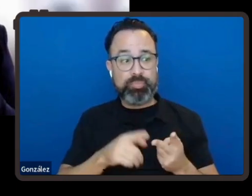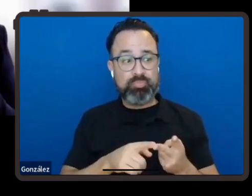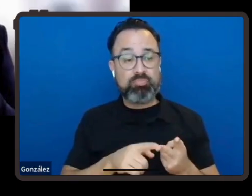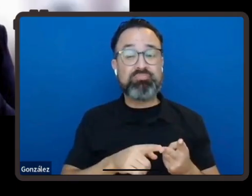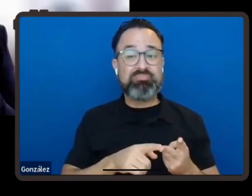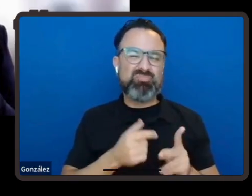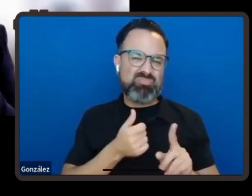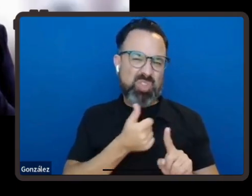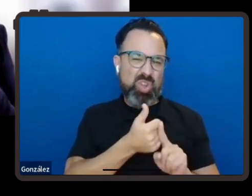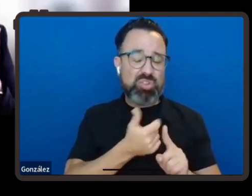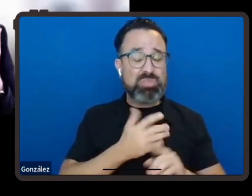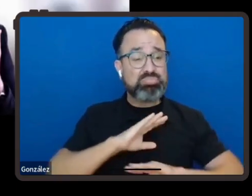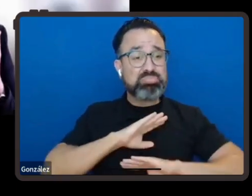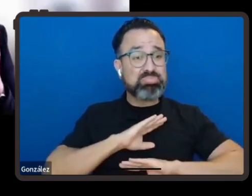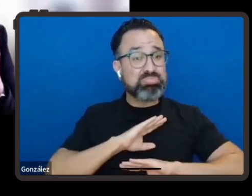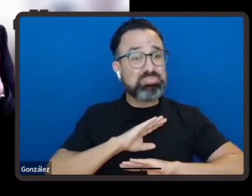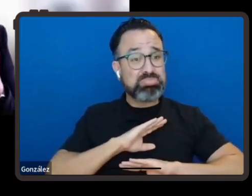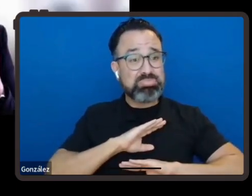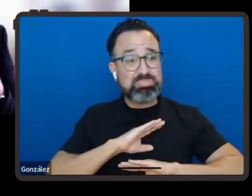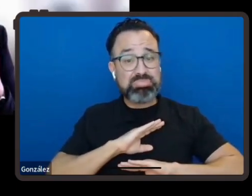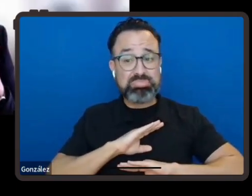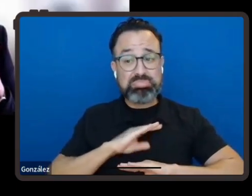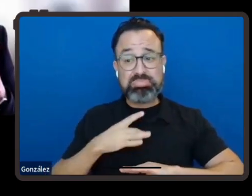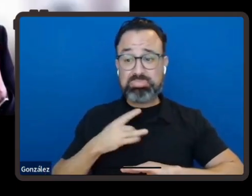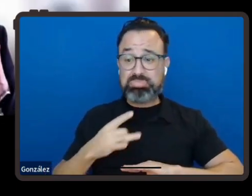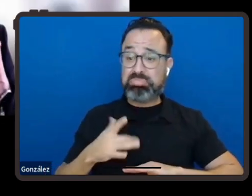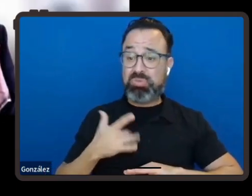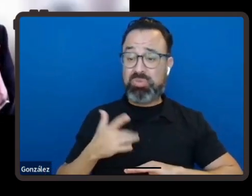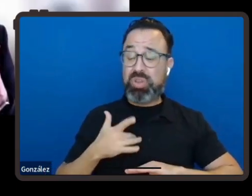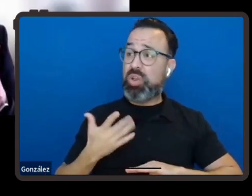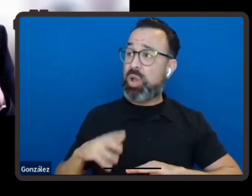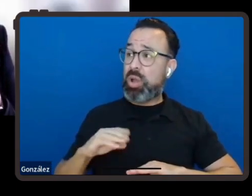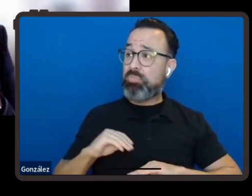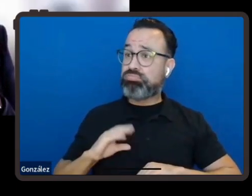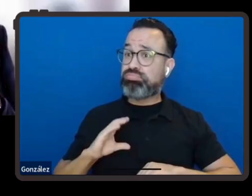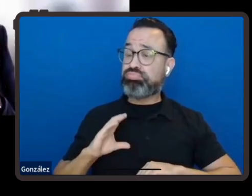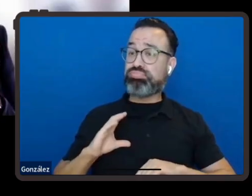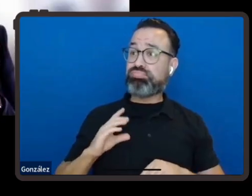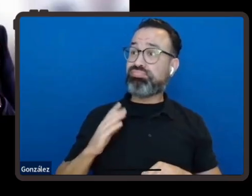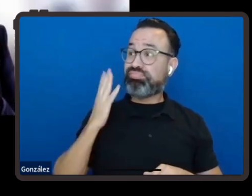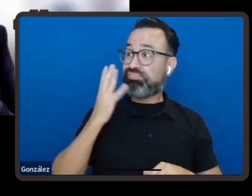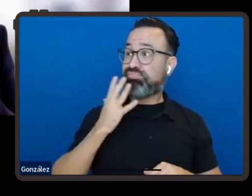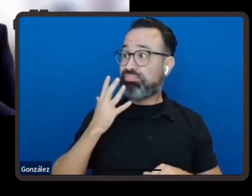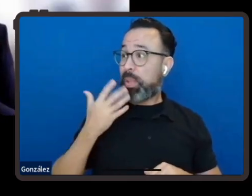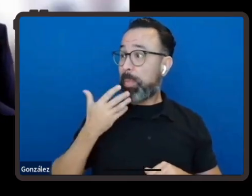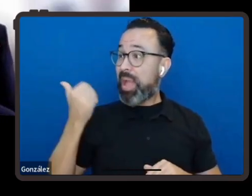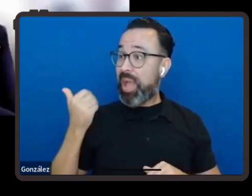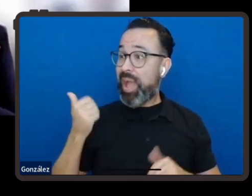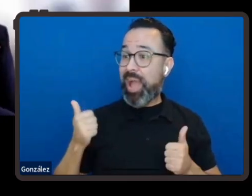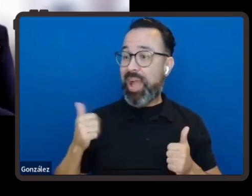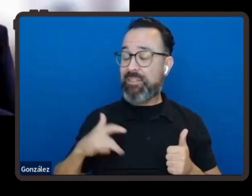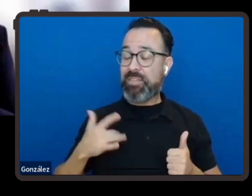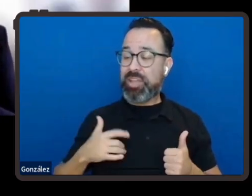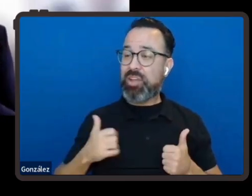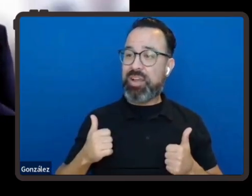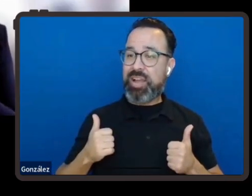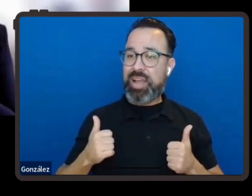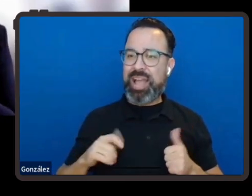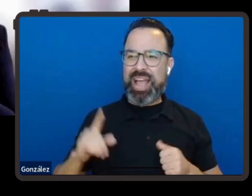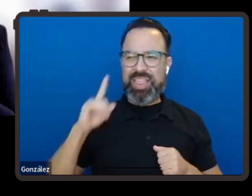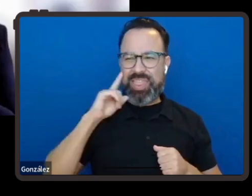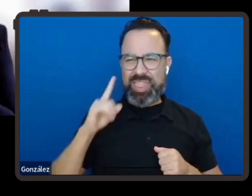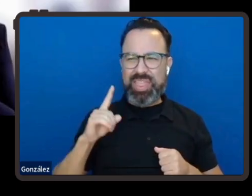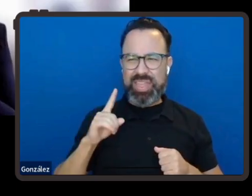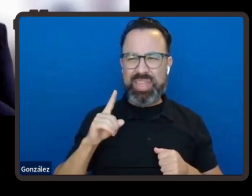with it. She feels it's given her a better look and a feel. And I think the plastic